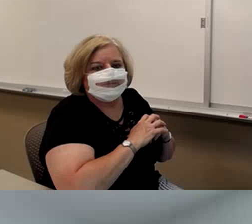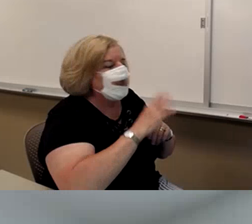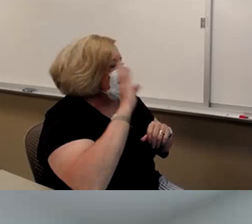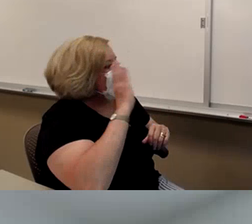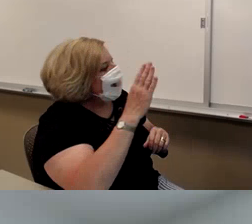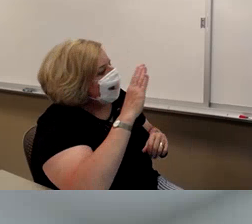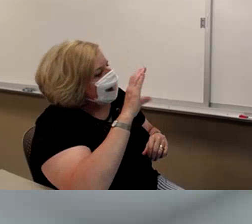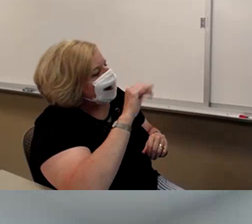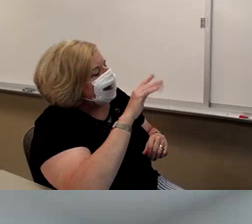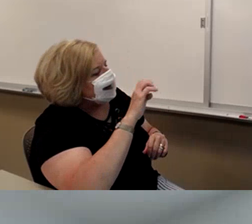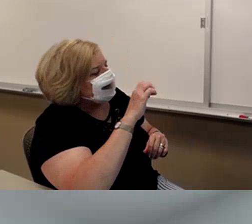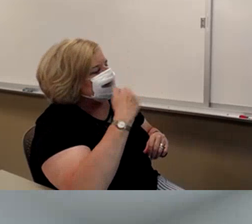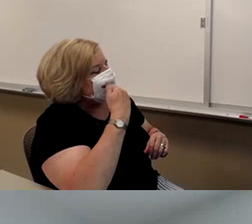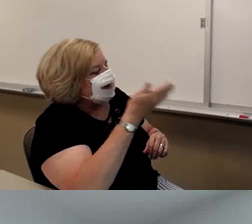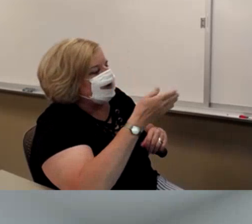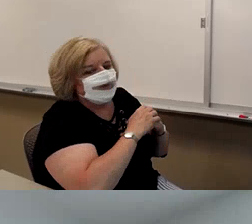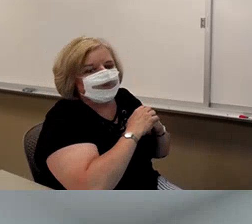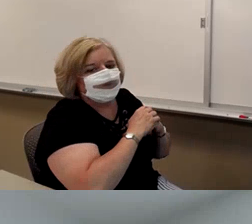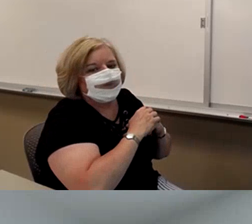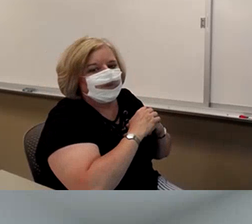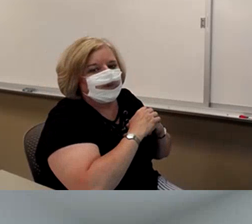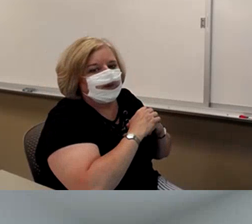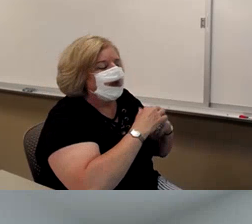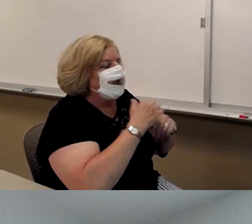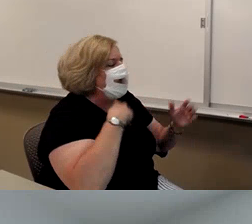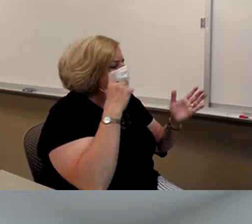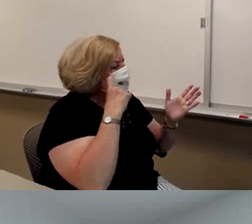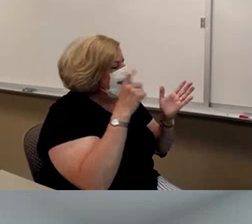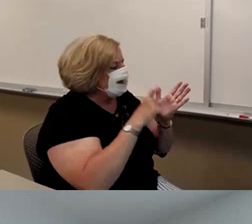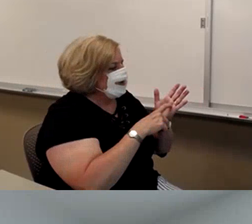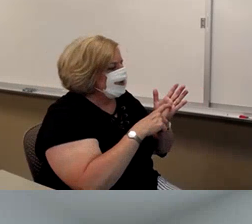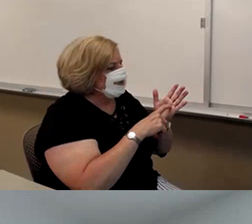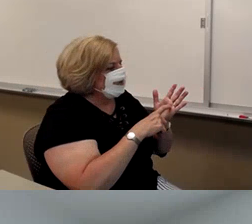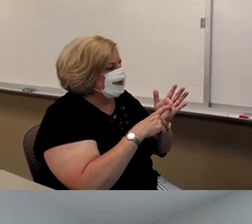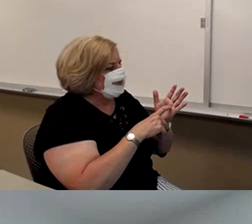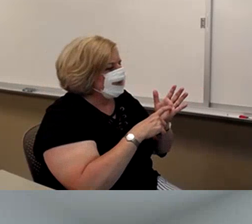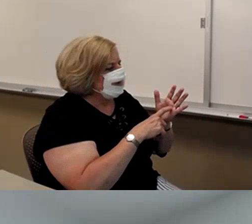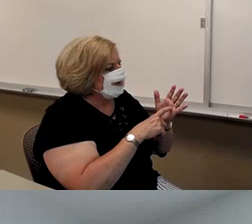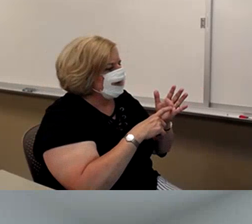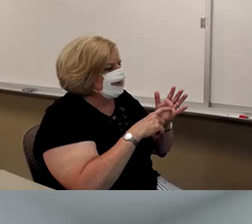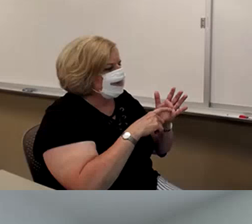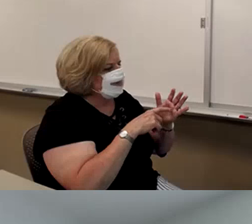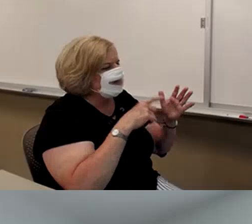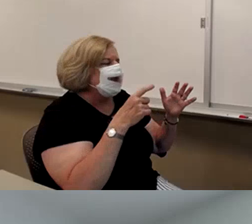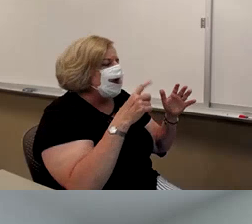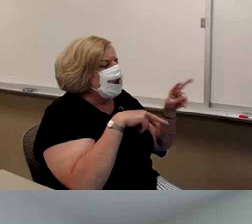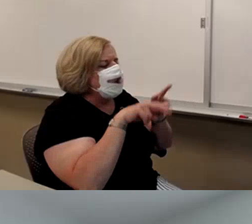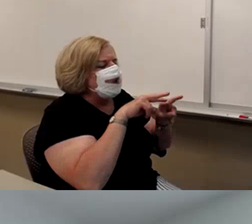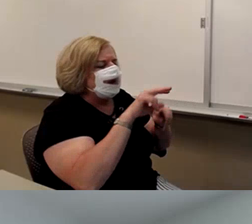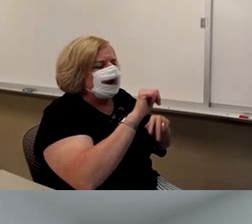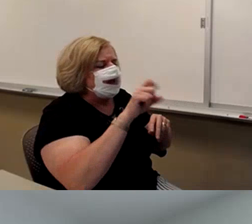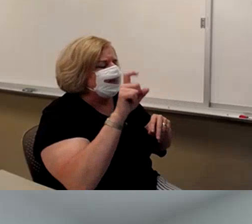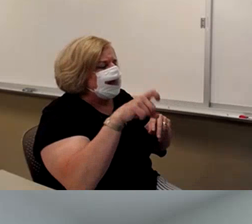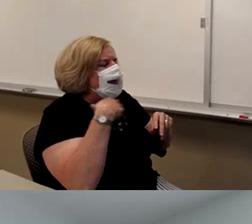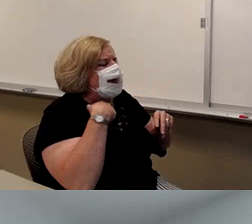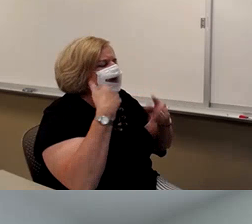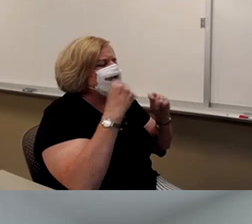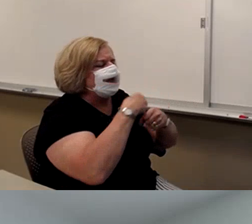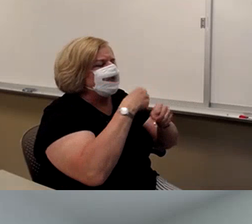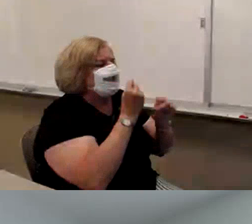Candace, thanks for doing this. I noticed I'm scrolling through the app, so I tried to like create a team, that there's a